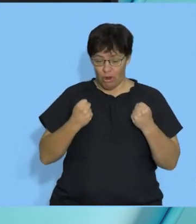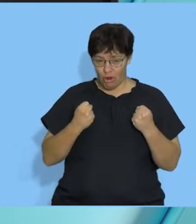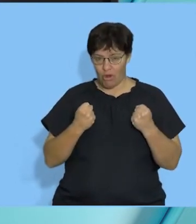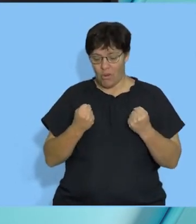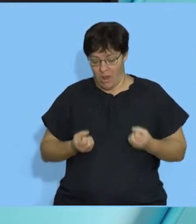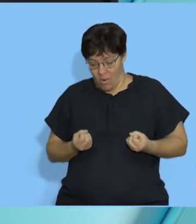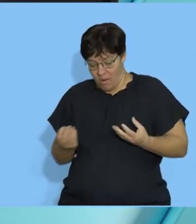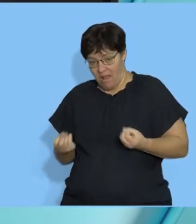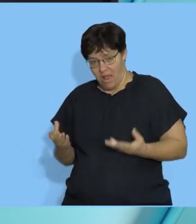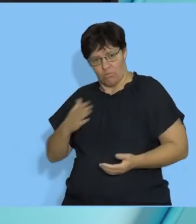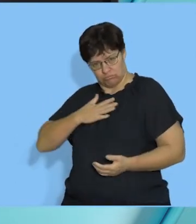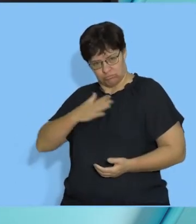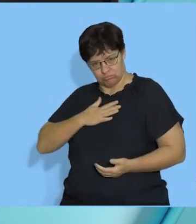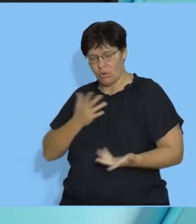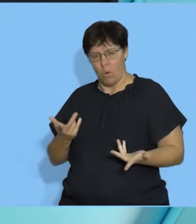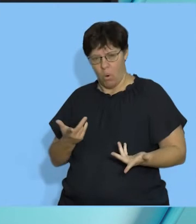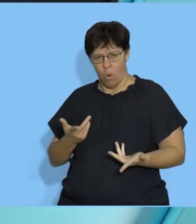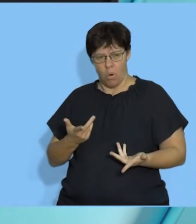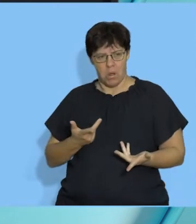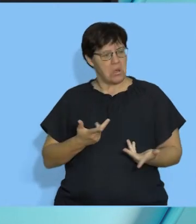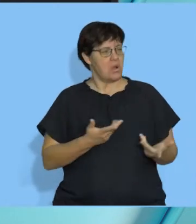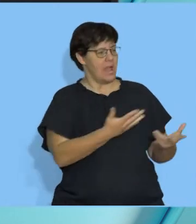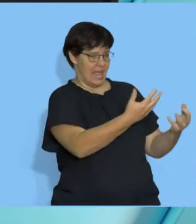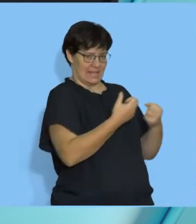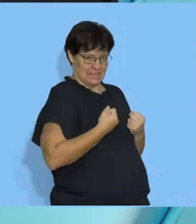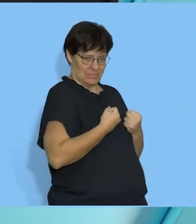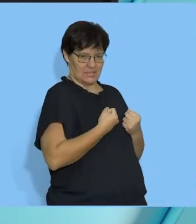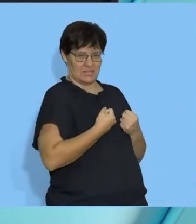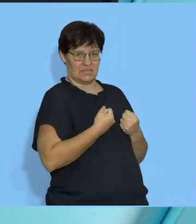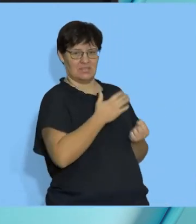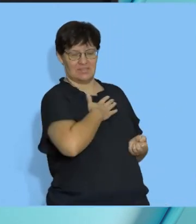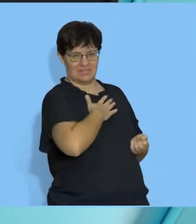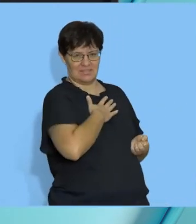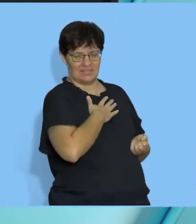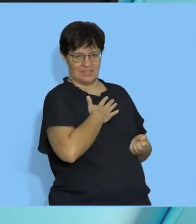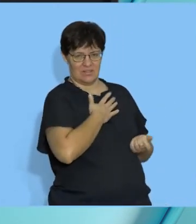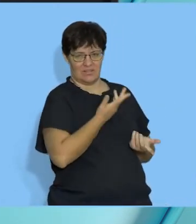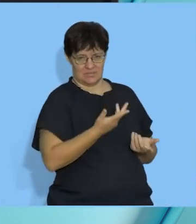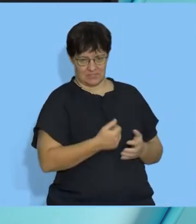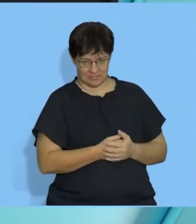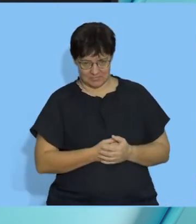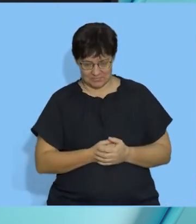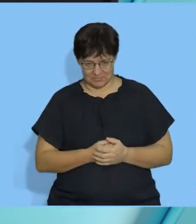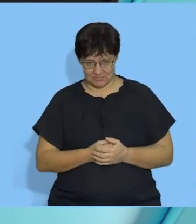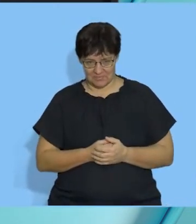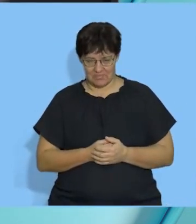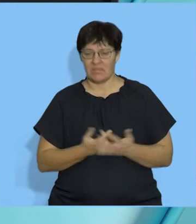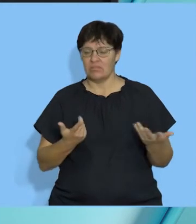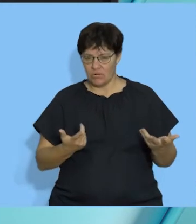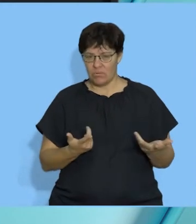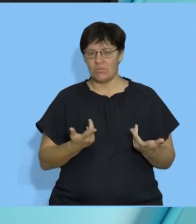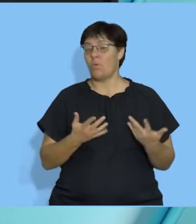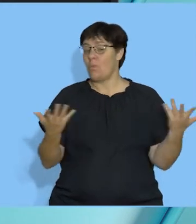substances in terms of their reducing ability or their willingness to actually lose electrons in the